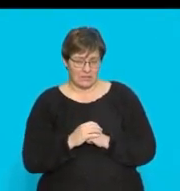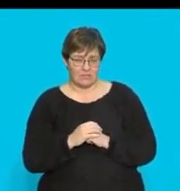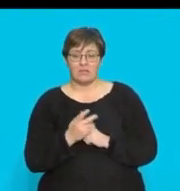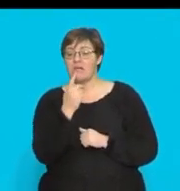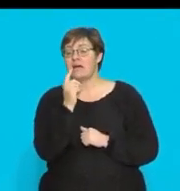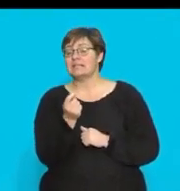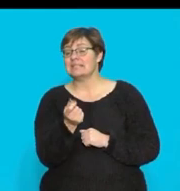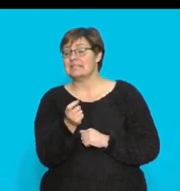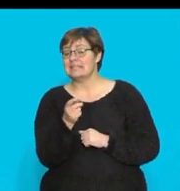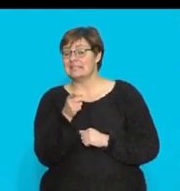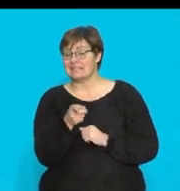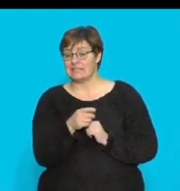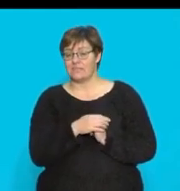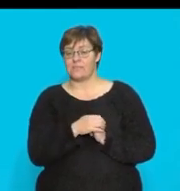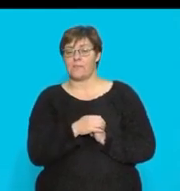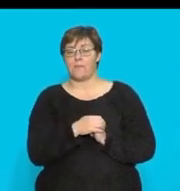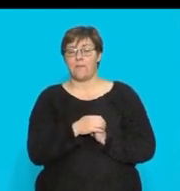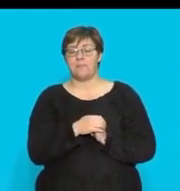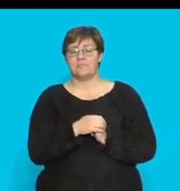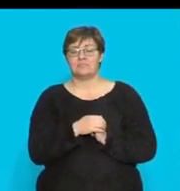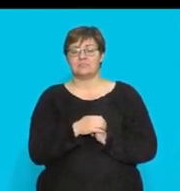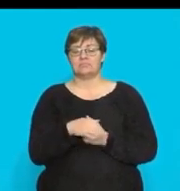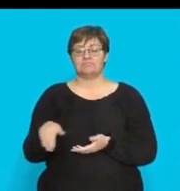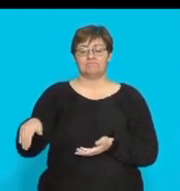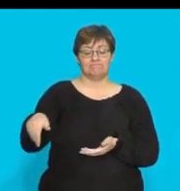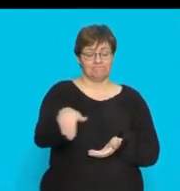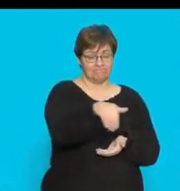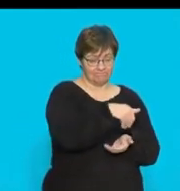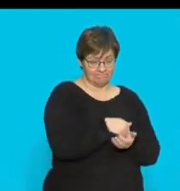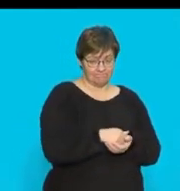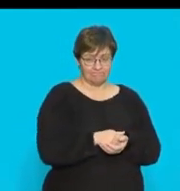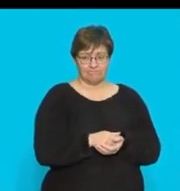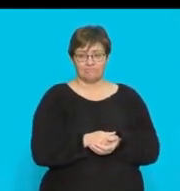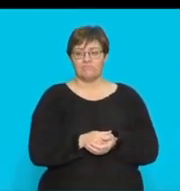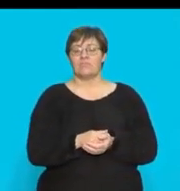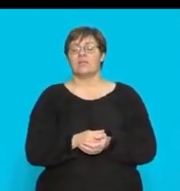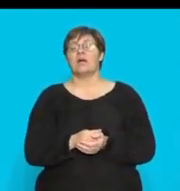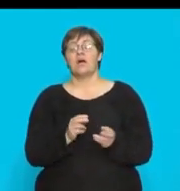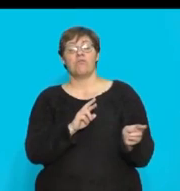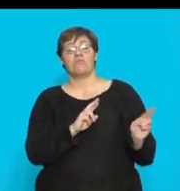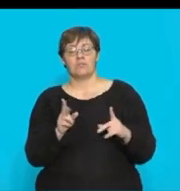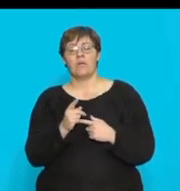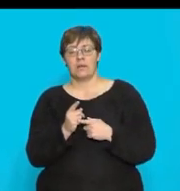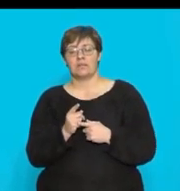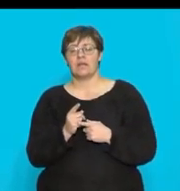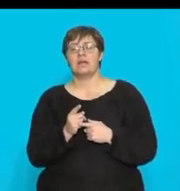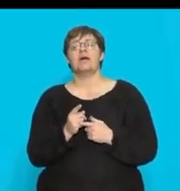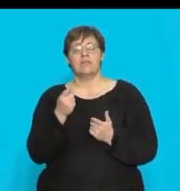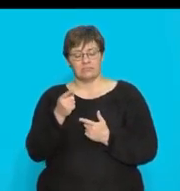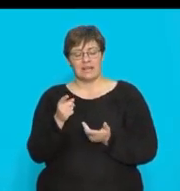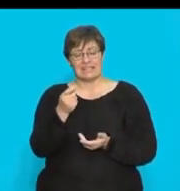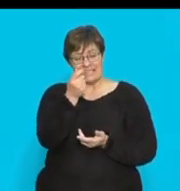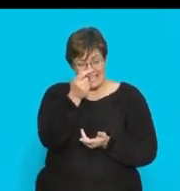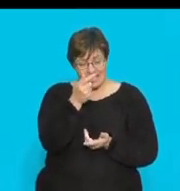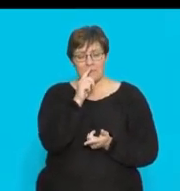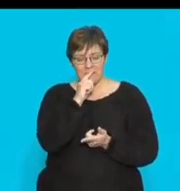cold. The seeds, here we go, are collected. Again, a reference to